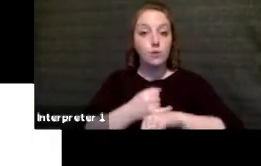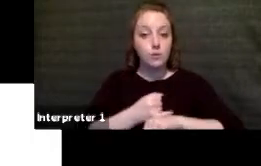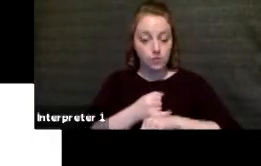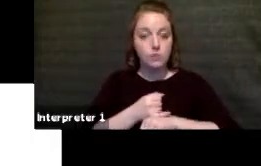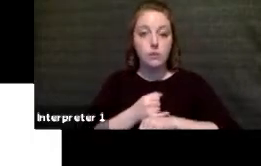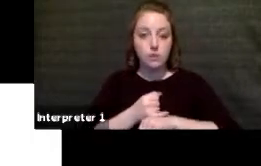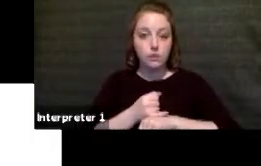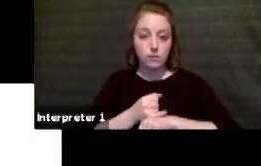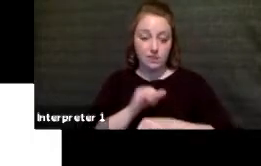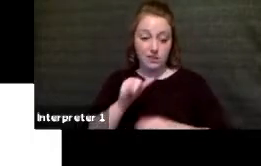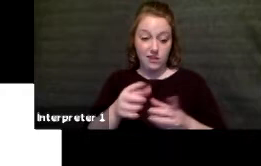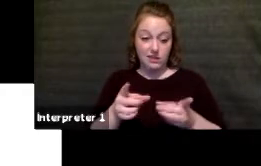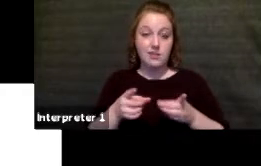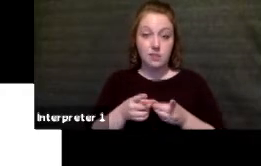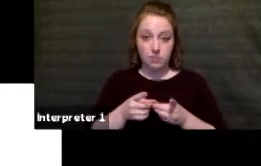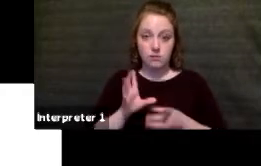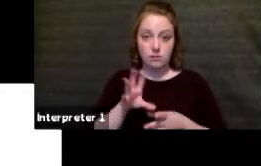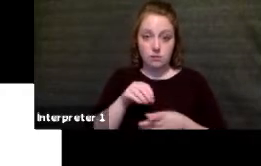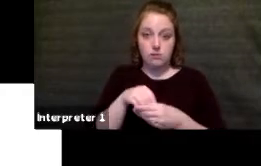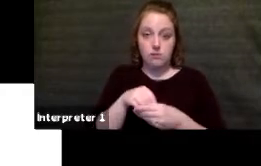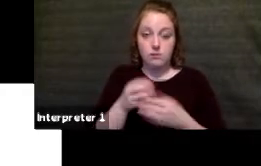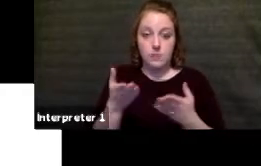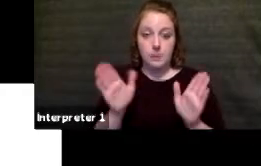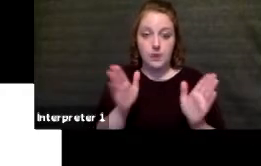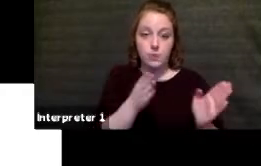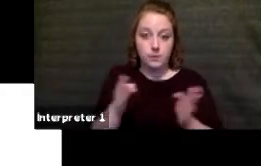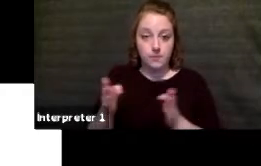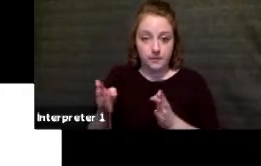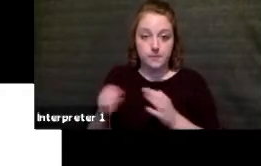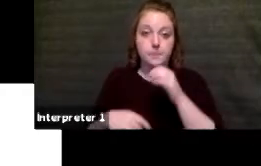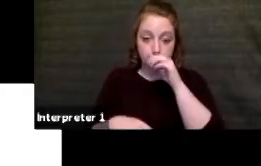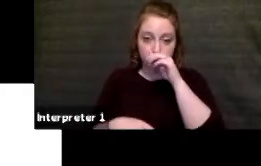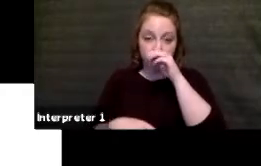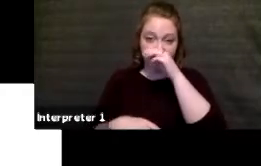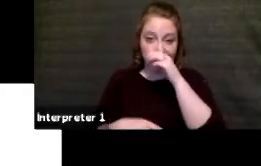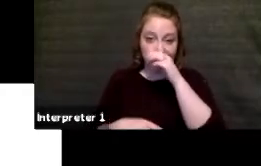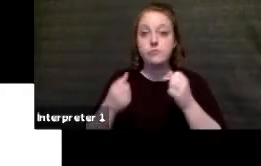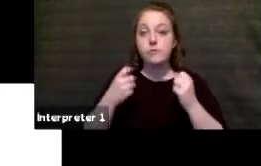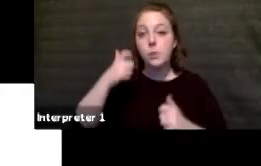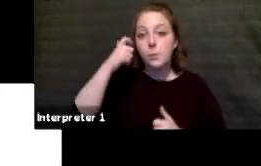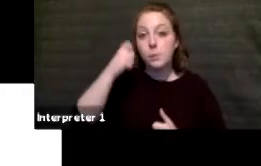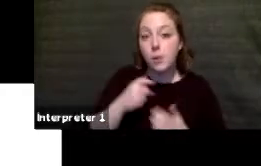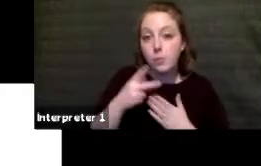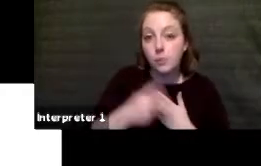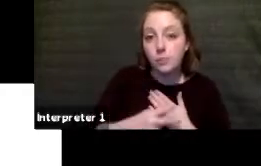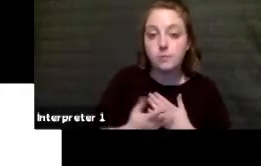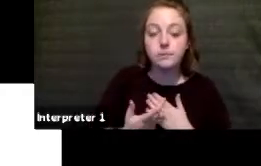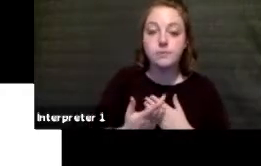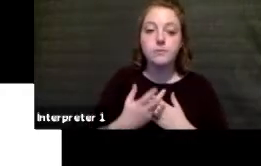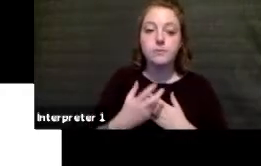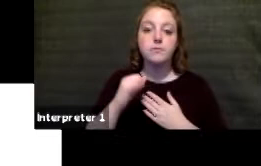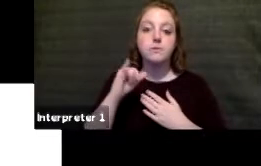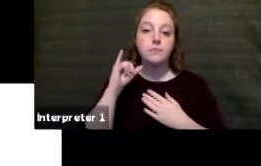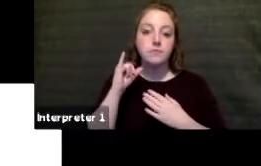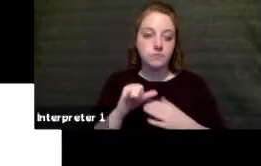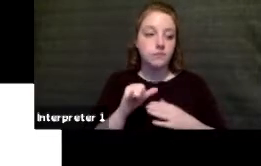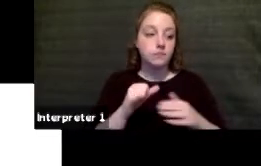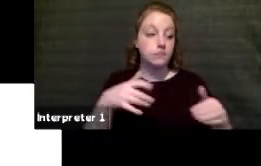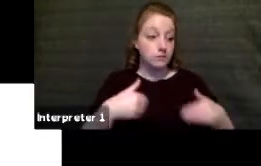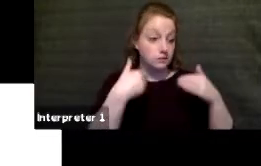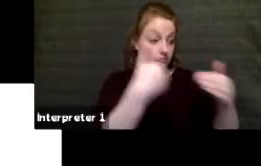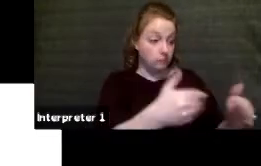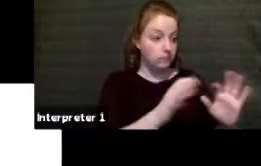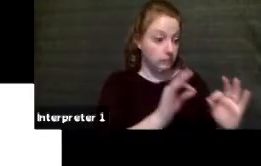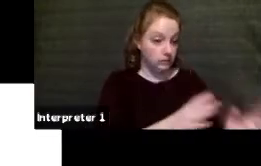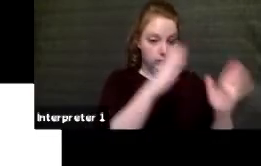in the master plan process. So, multiple bond programs and really moving each campus forward, and that's how they